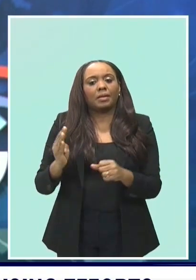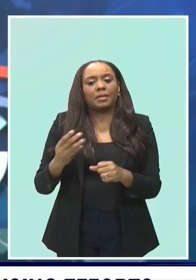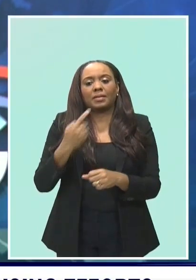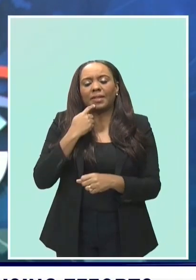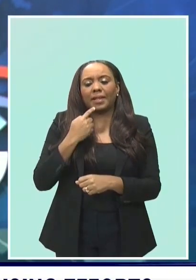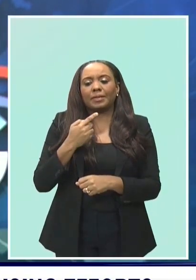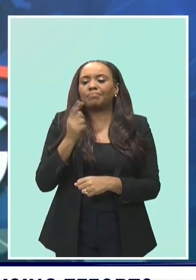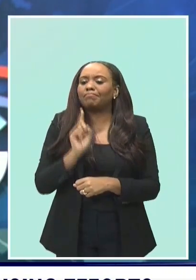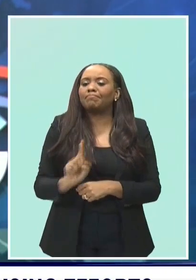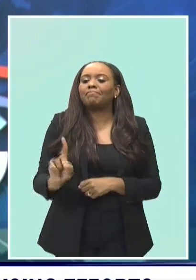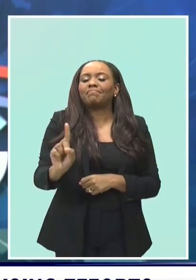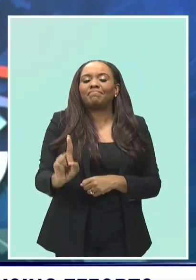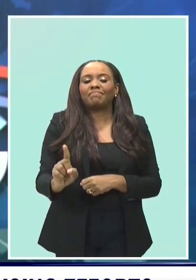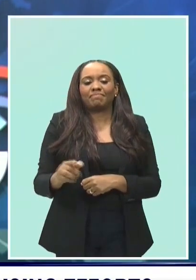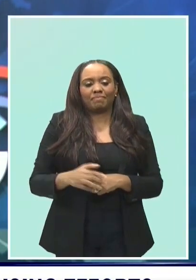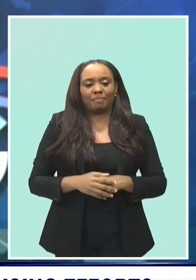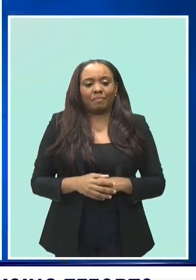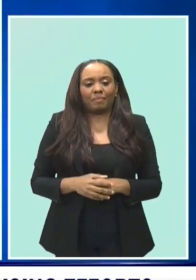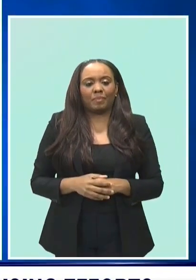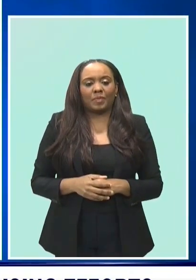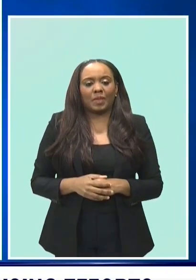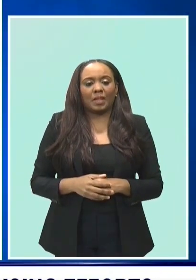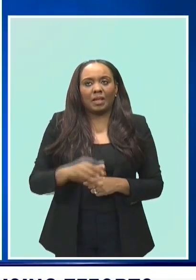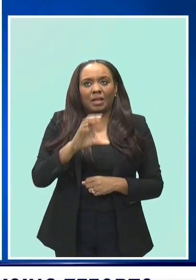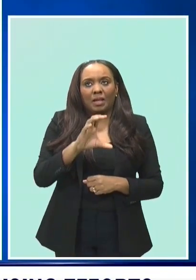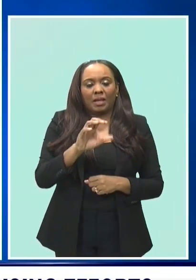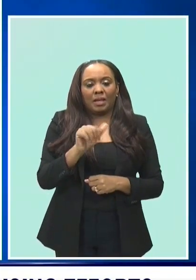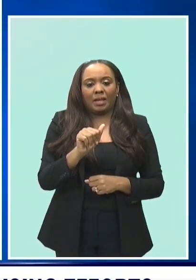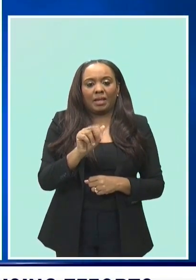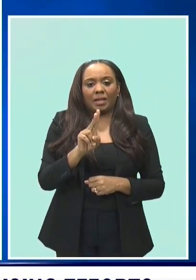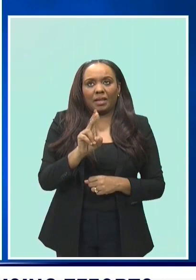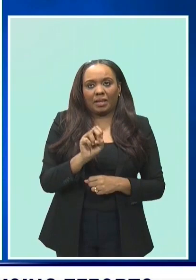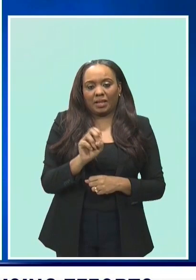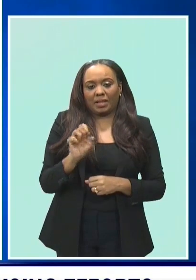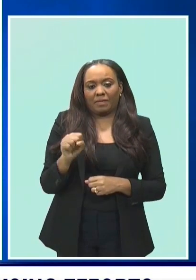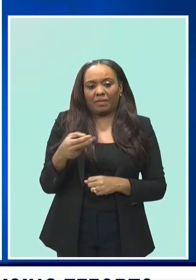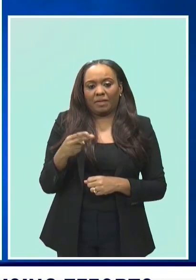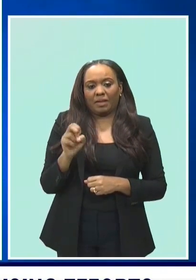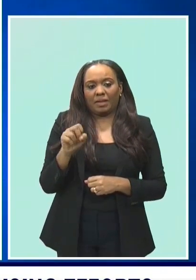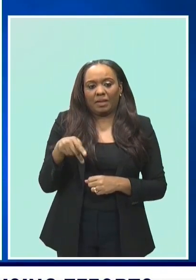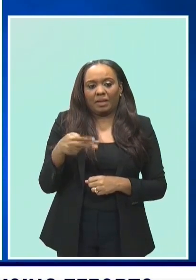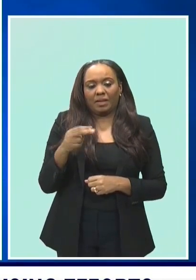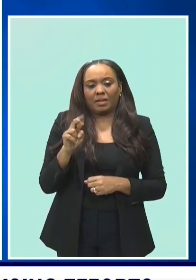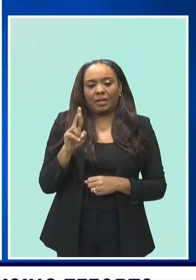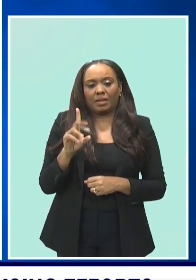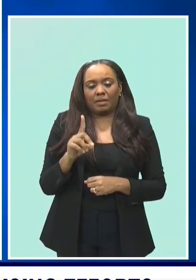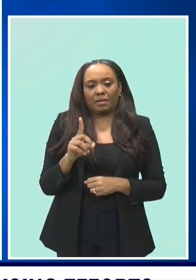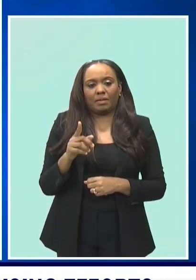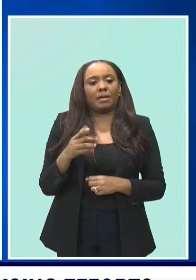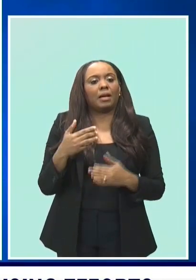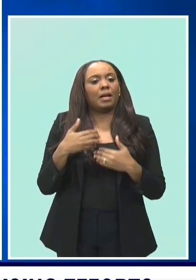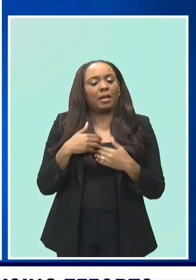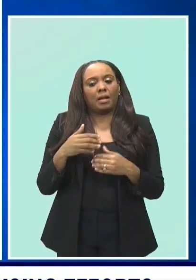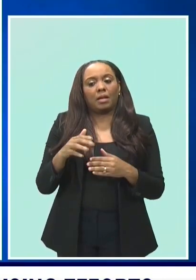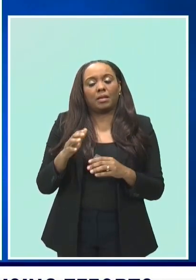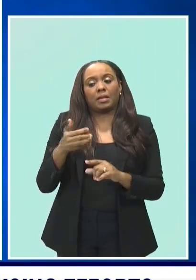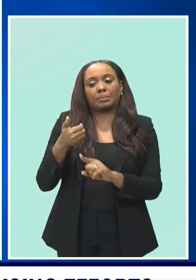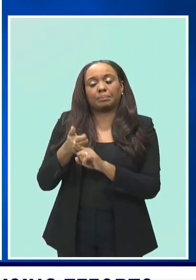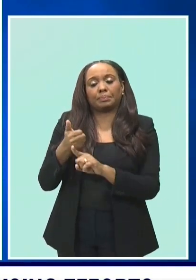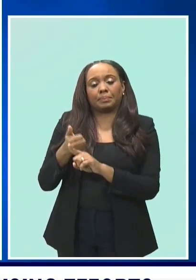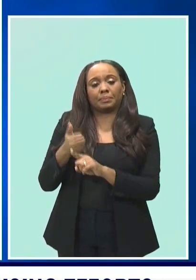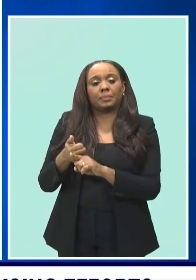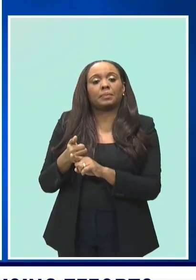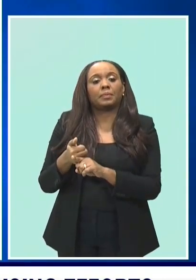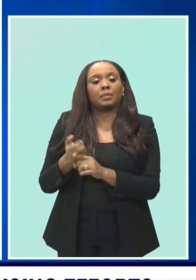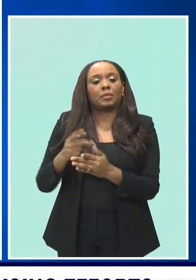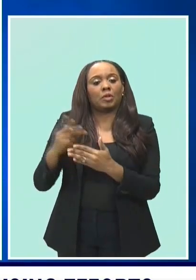their part. Inspired by the Rise Again Bahamas Telethon, the Cave Shepherd Company today launched their own relief effort. As Director of Card